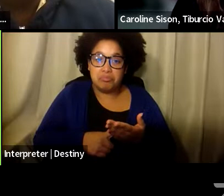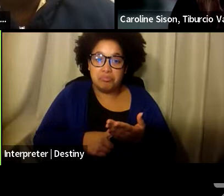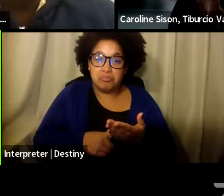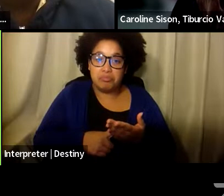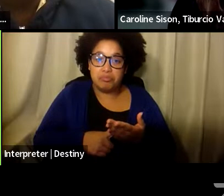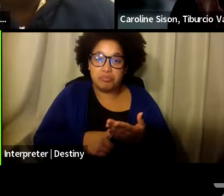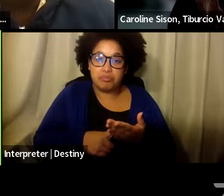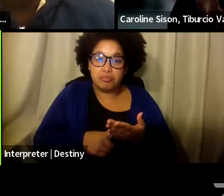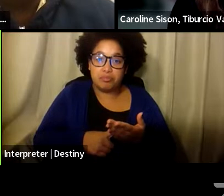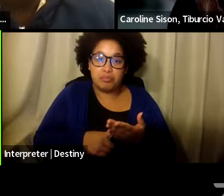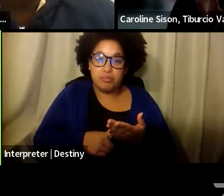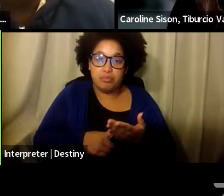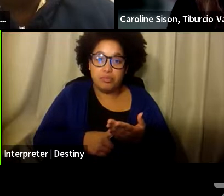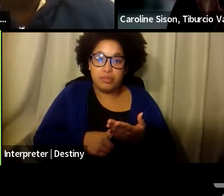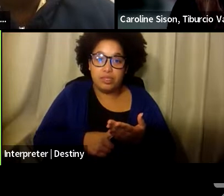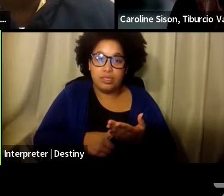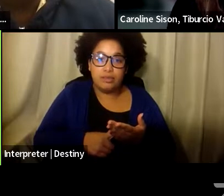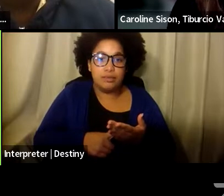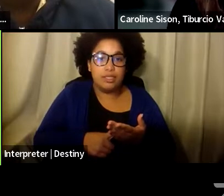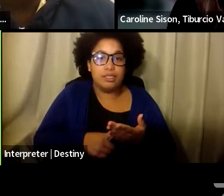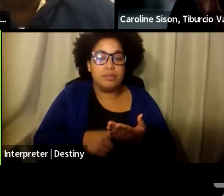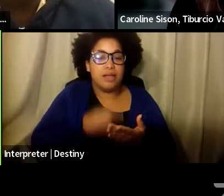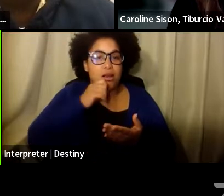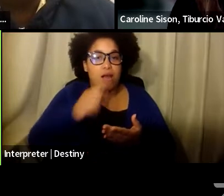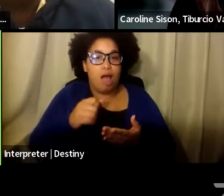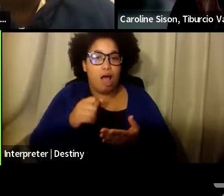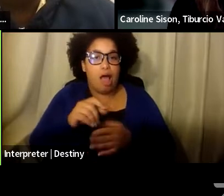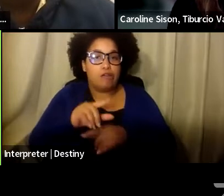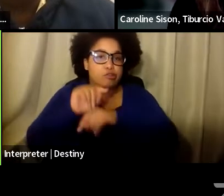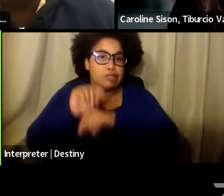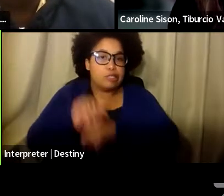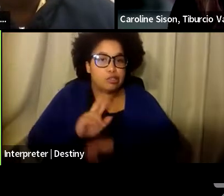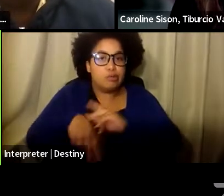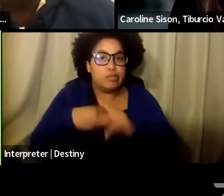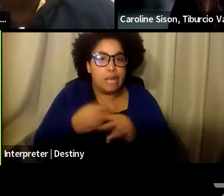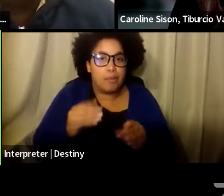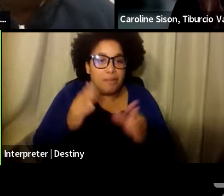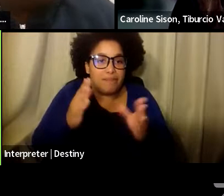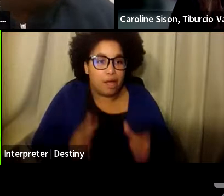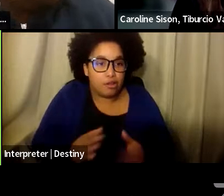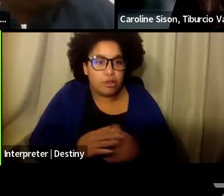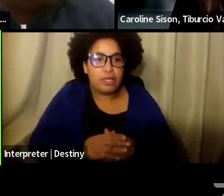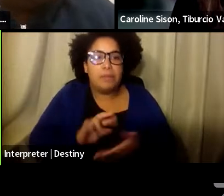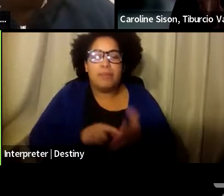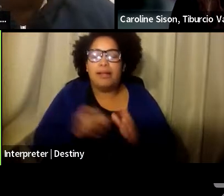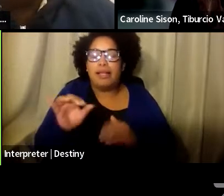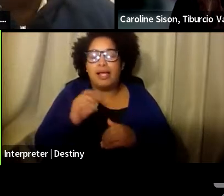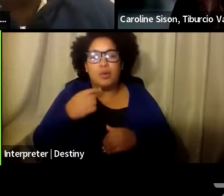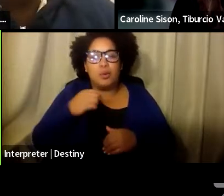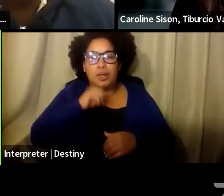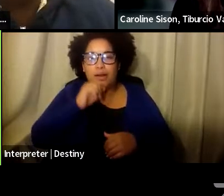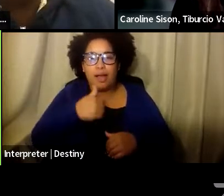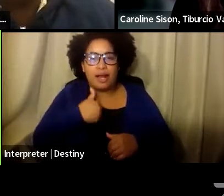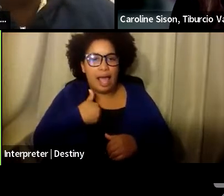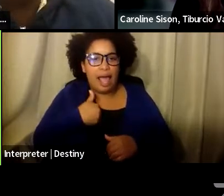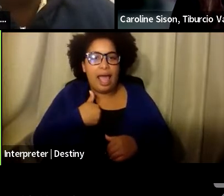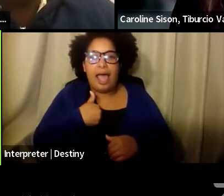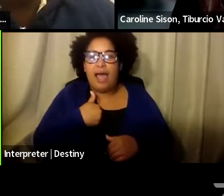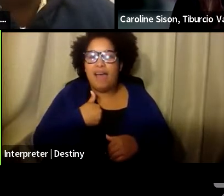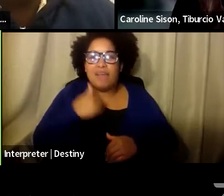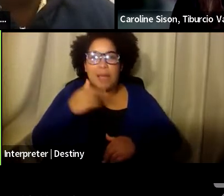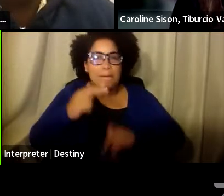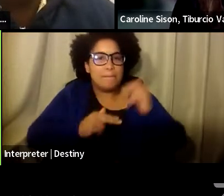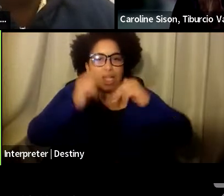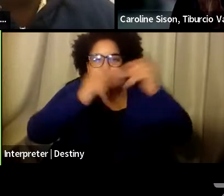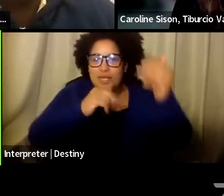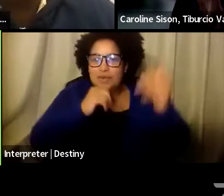being a sort of a non-traditional provider, in that we don't really have brick and mortar, we don't have a